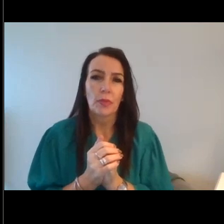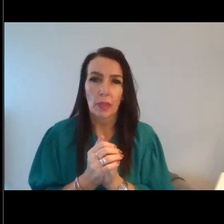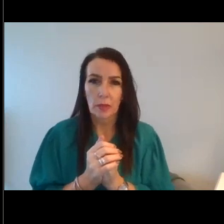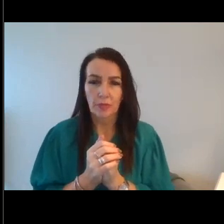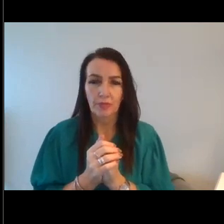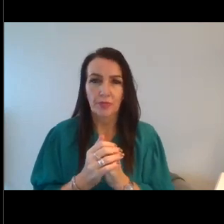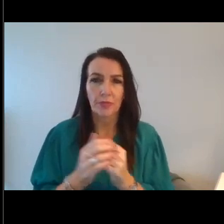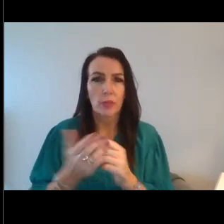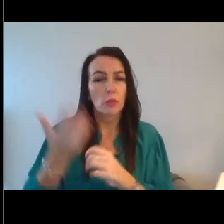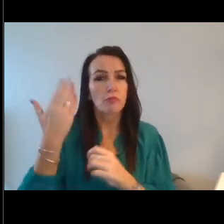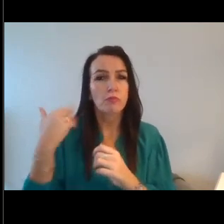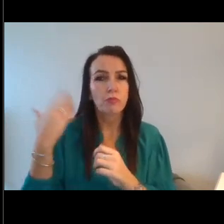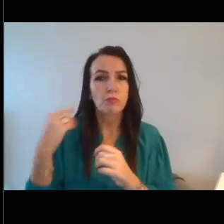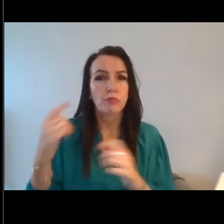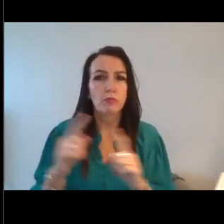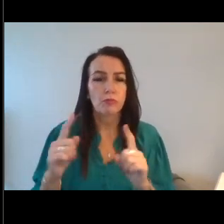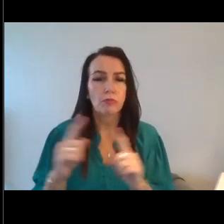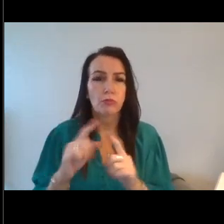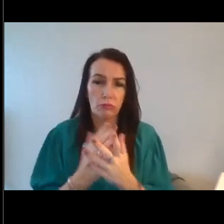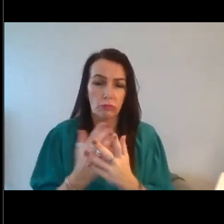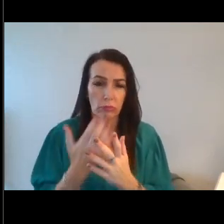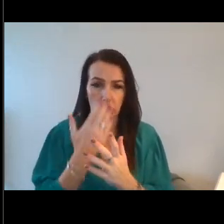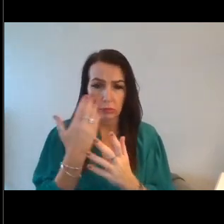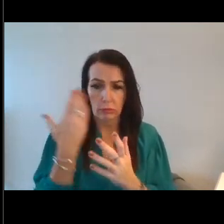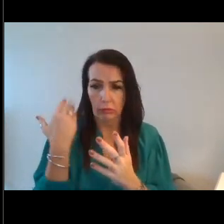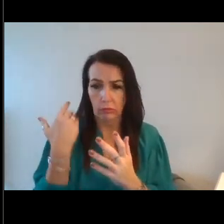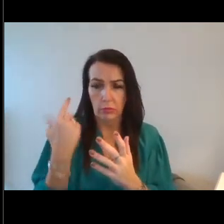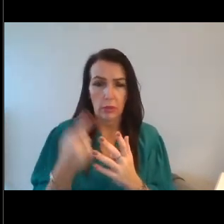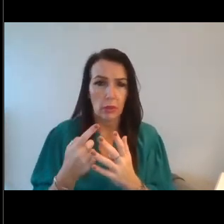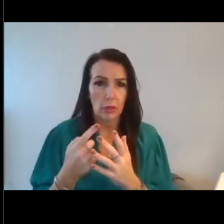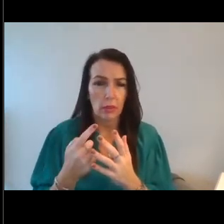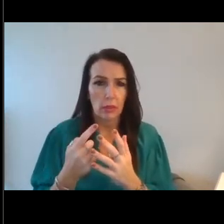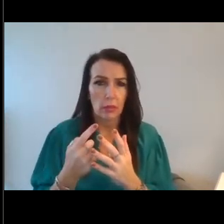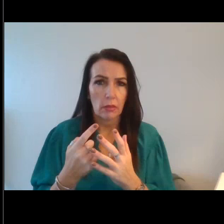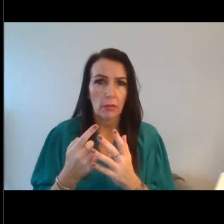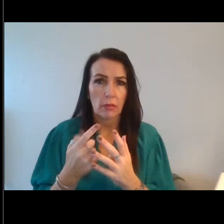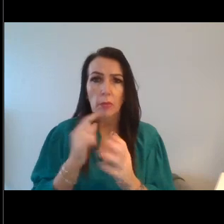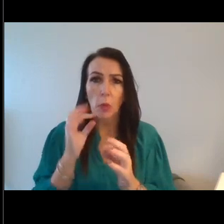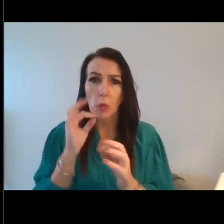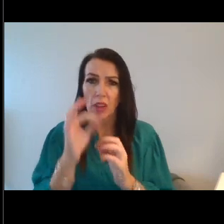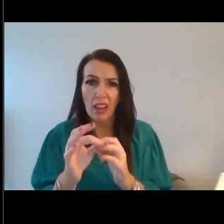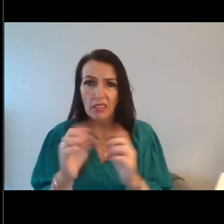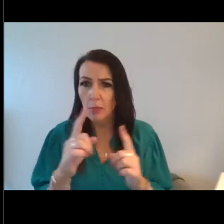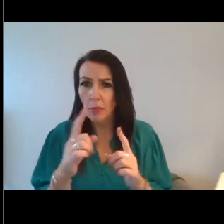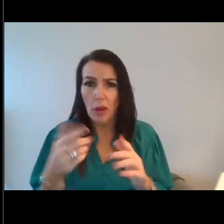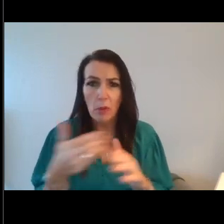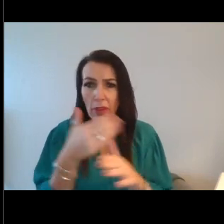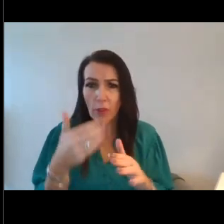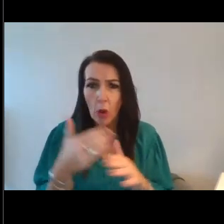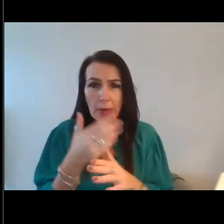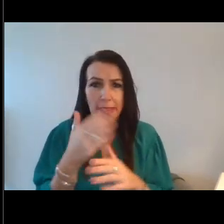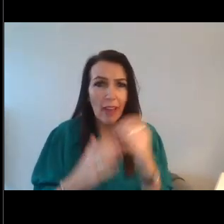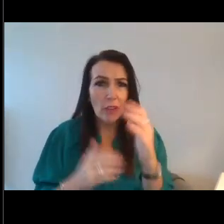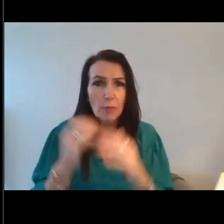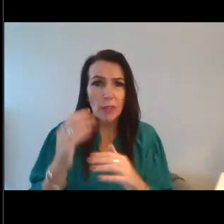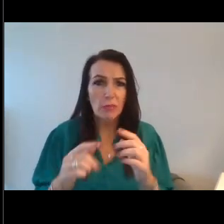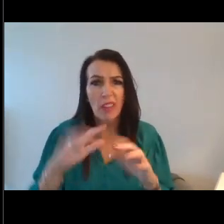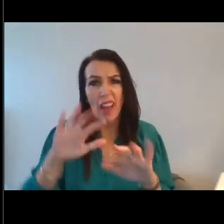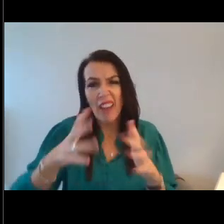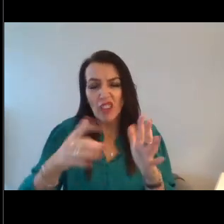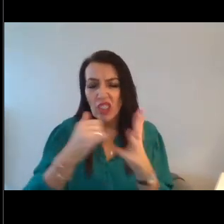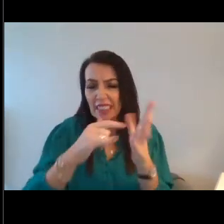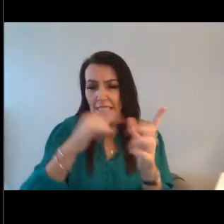long ago, really, that the question you'd get asked around energy performance of buildings was, what's your average SAP rating? And someone